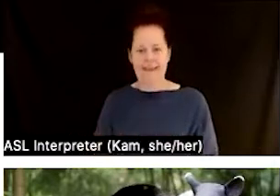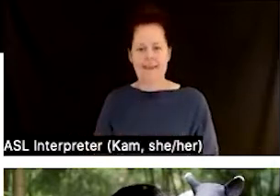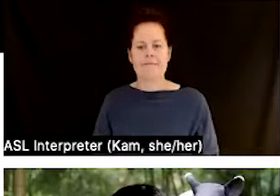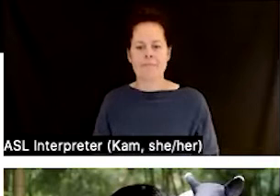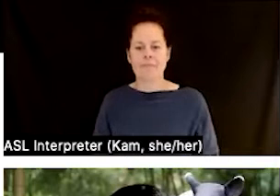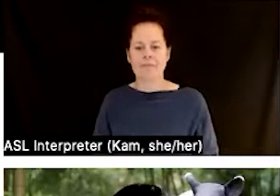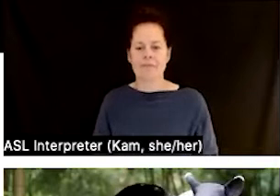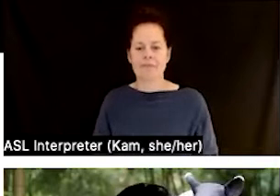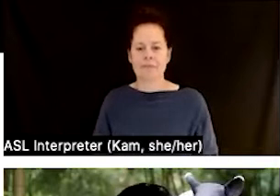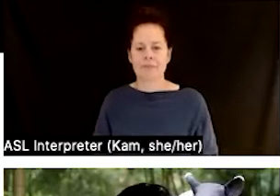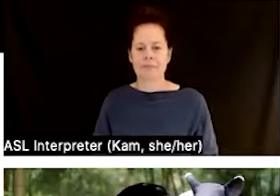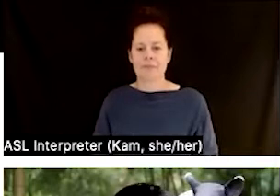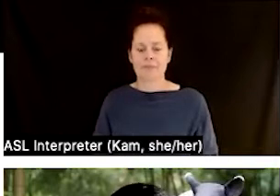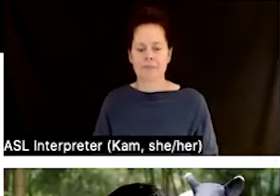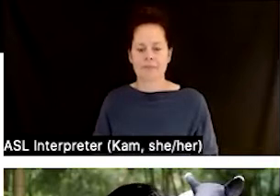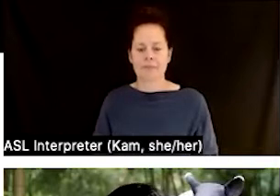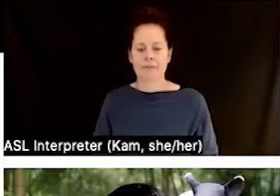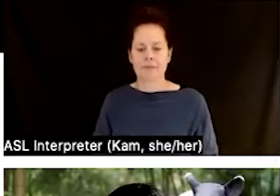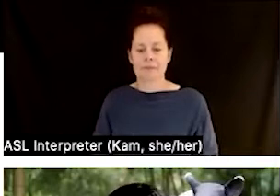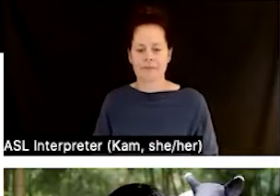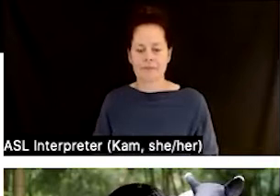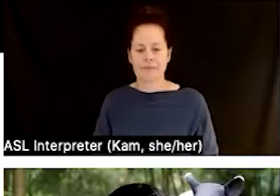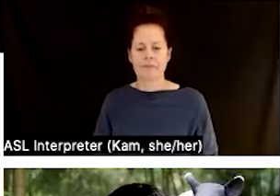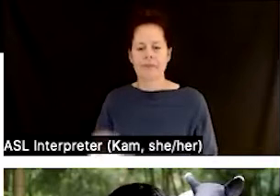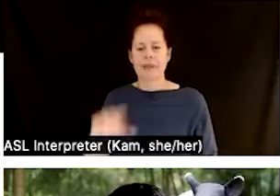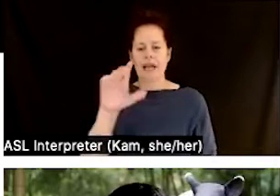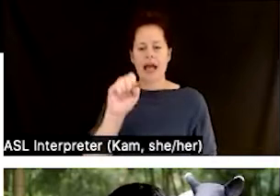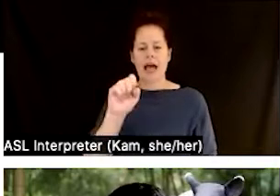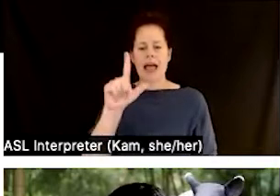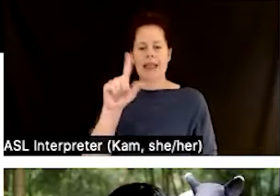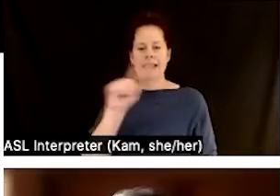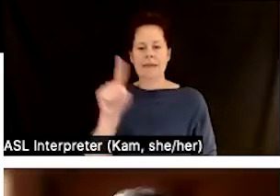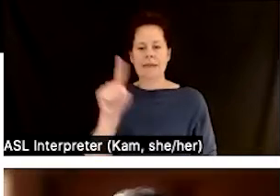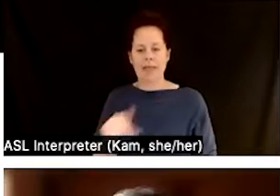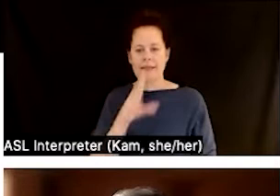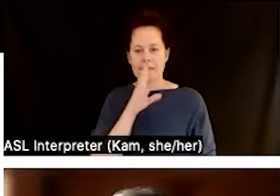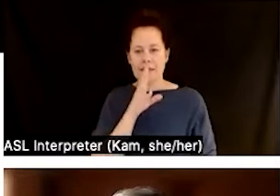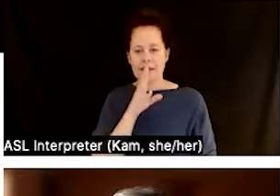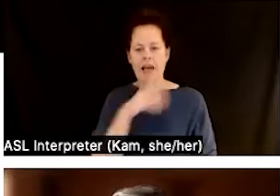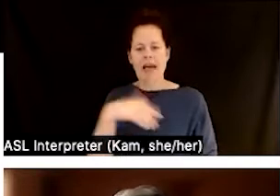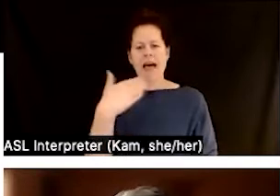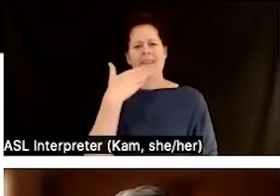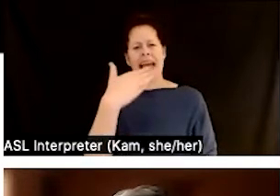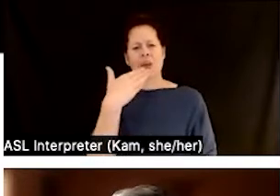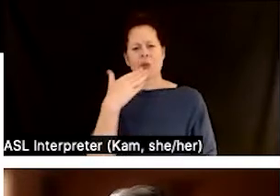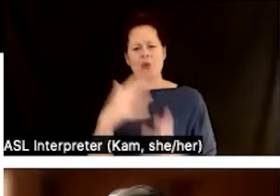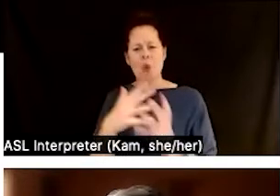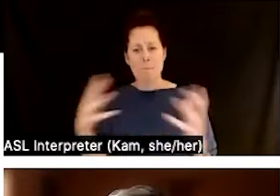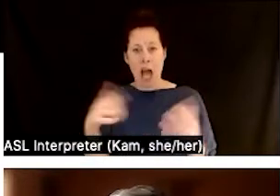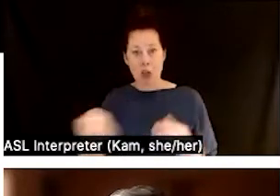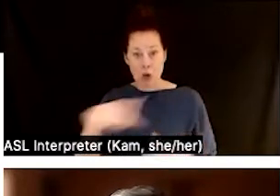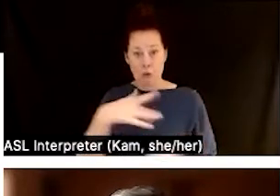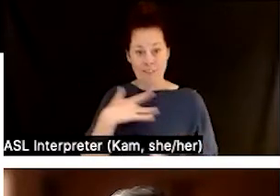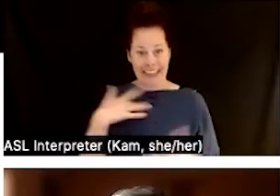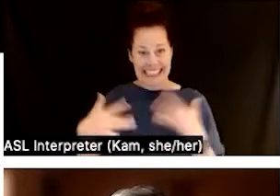Thank you so much, Alexander and Maura. Is this getting you excited to come to Boston next